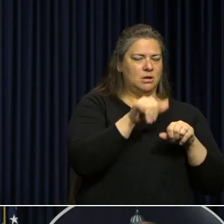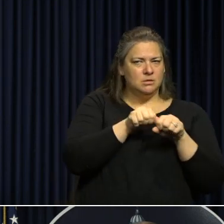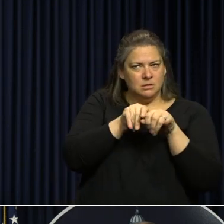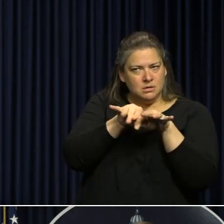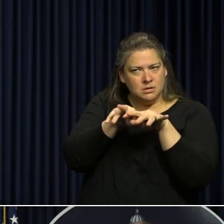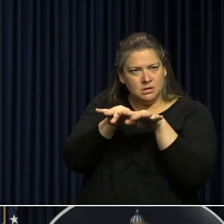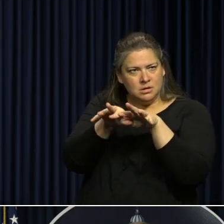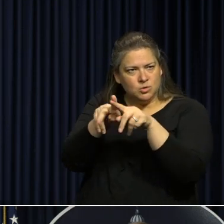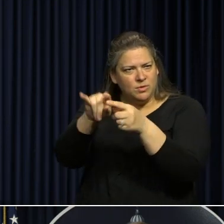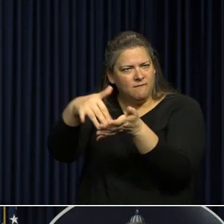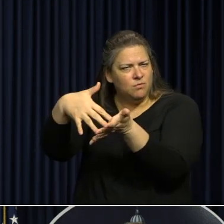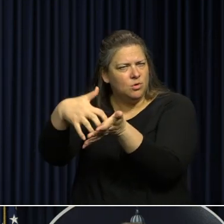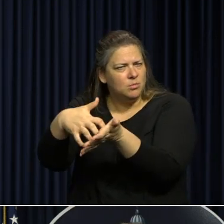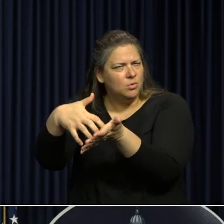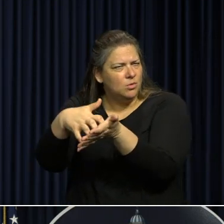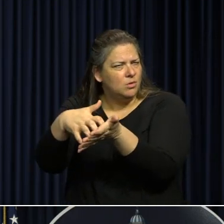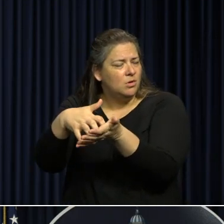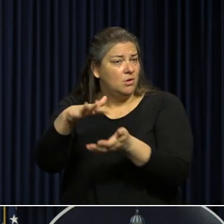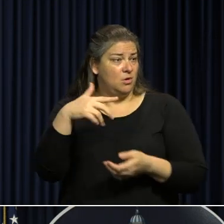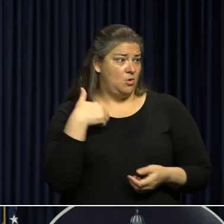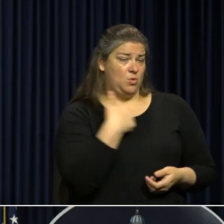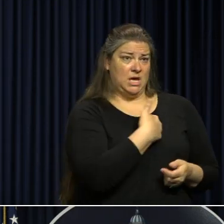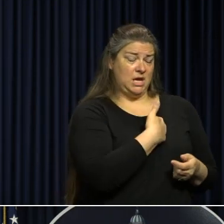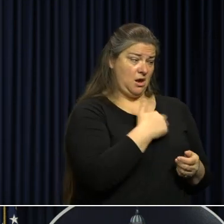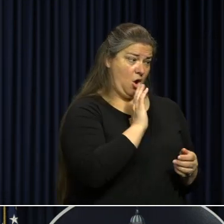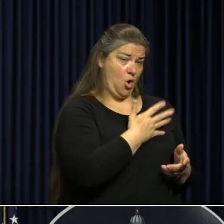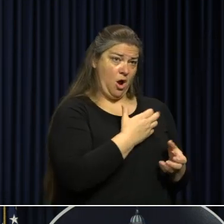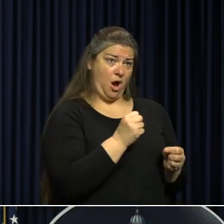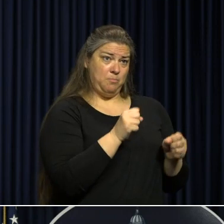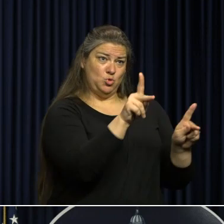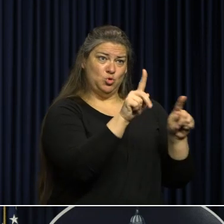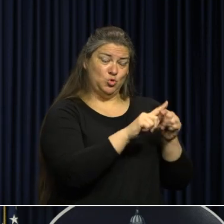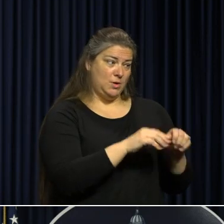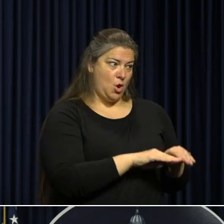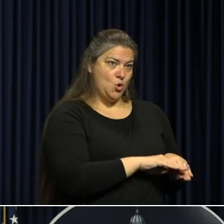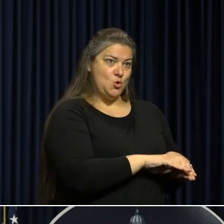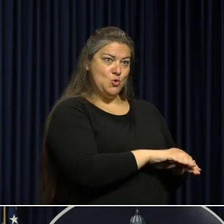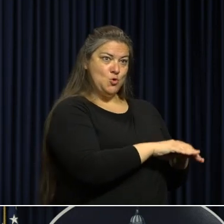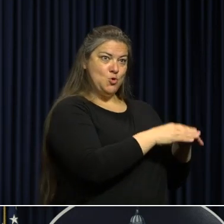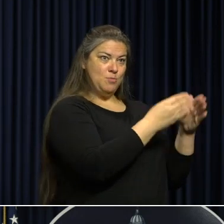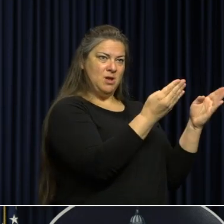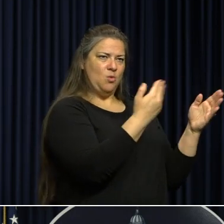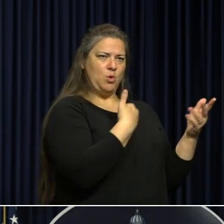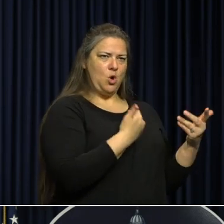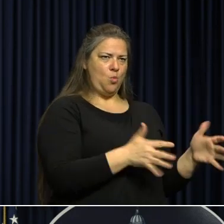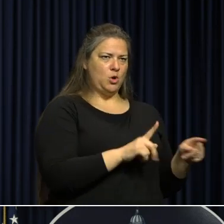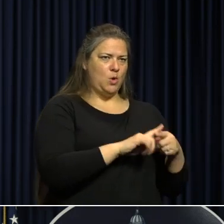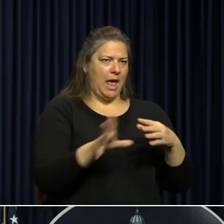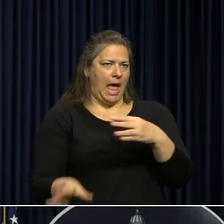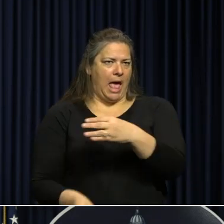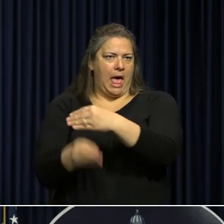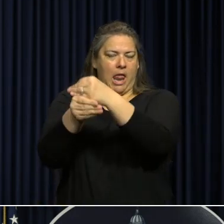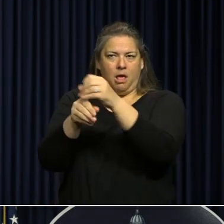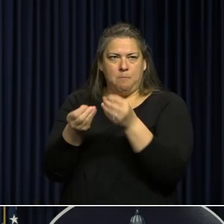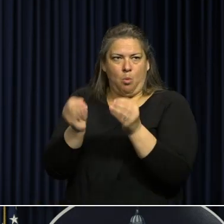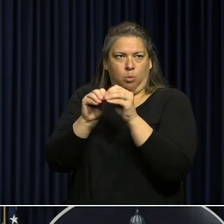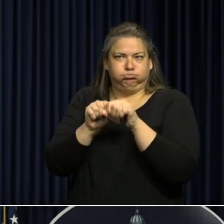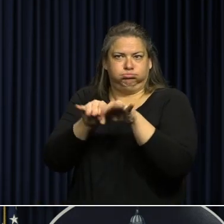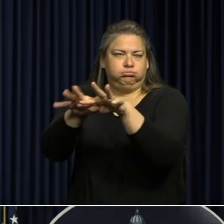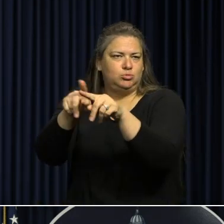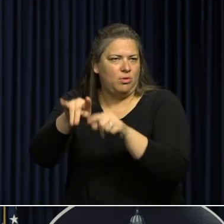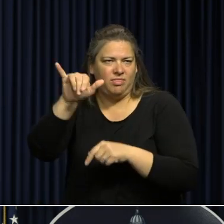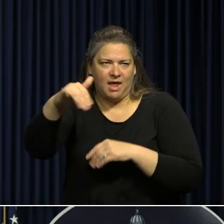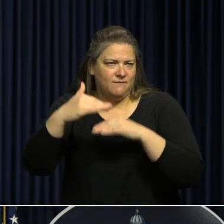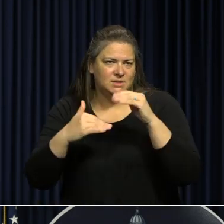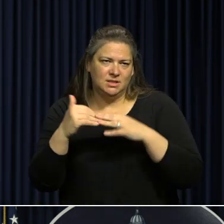our opportunities that we're not allowing it additional access to these facilities. All right, we're going to open